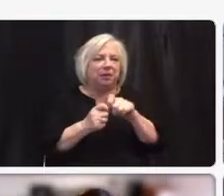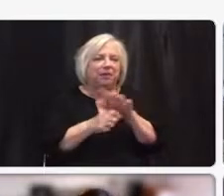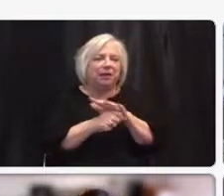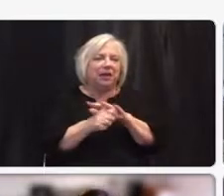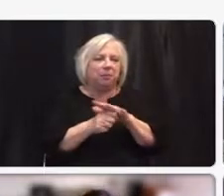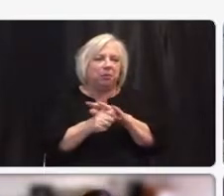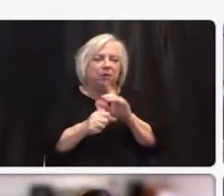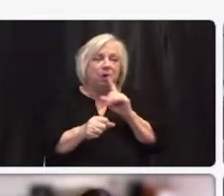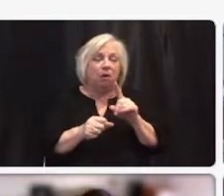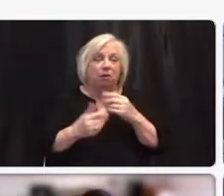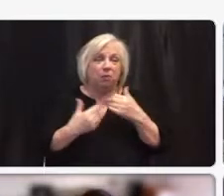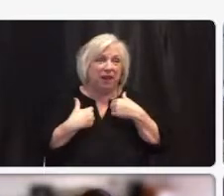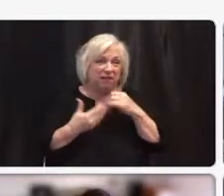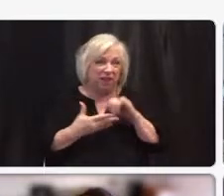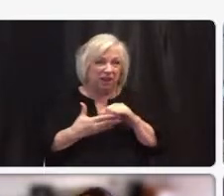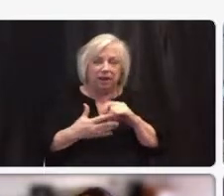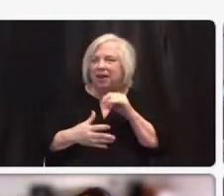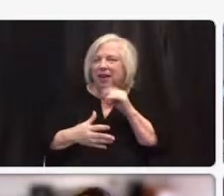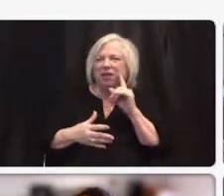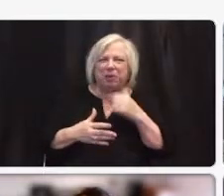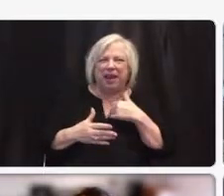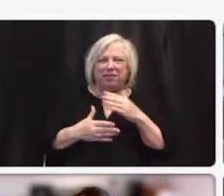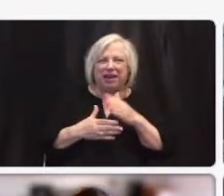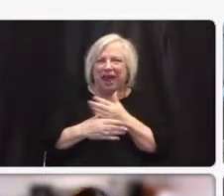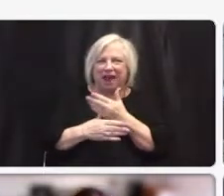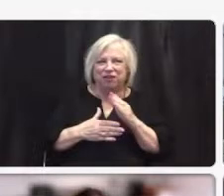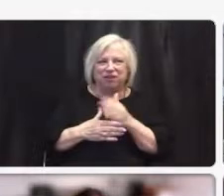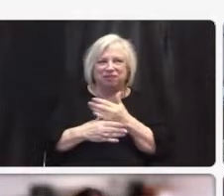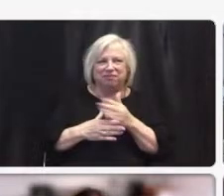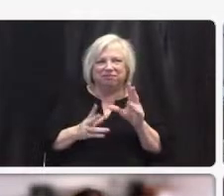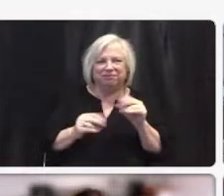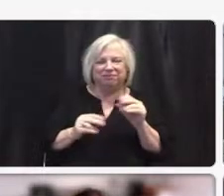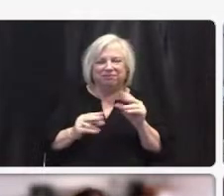I don't believe we have like an average or anything.